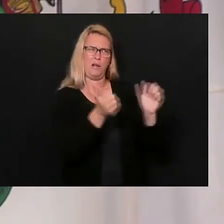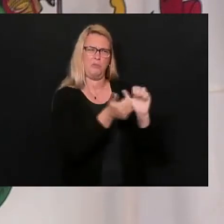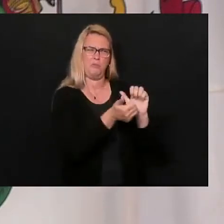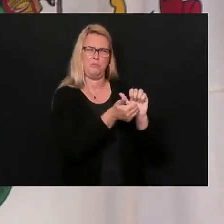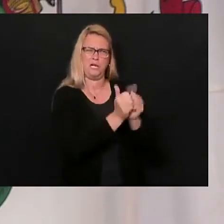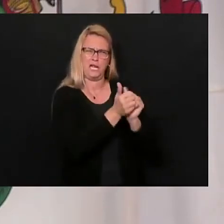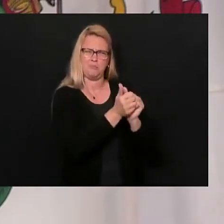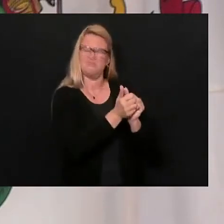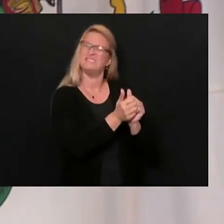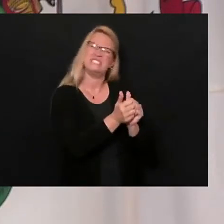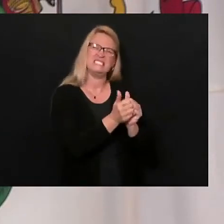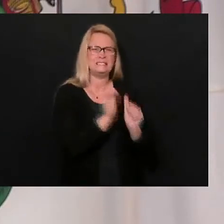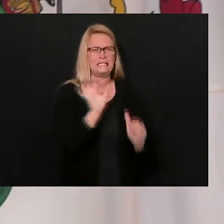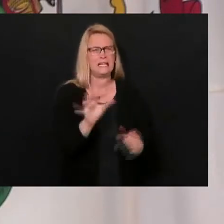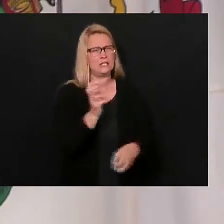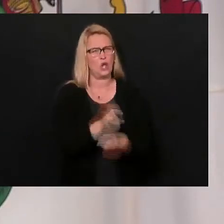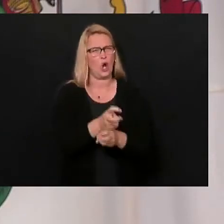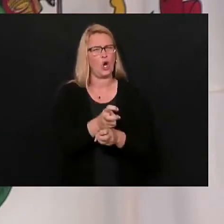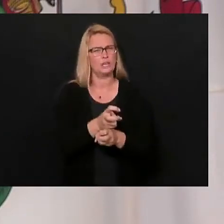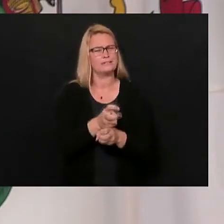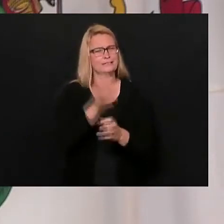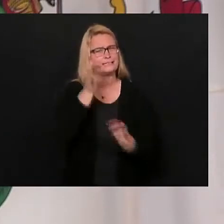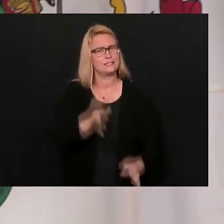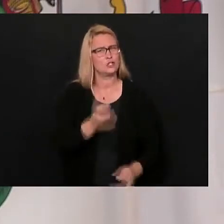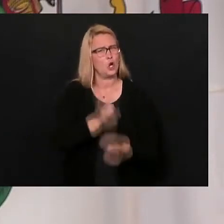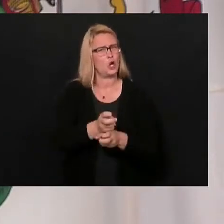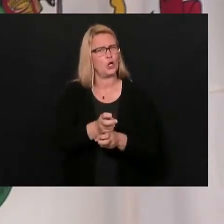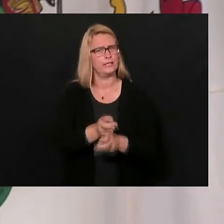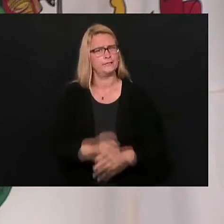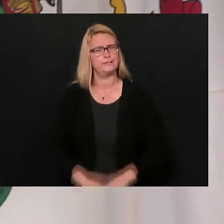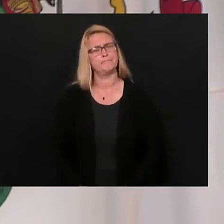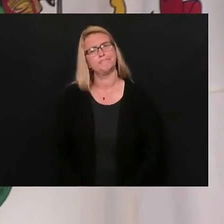stuff. Tough stuff. But